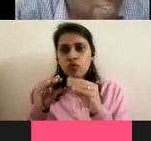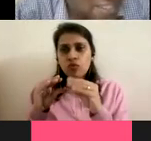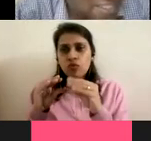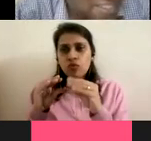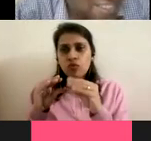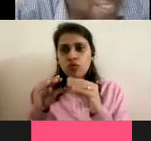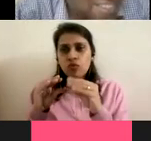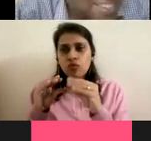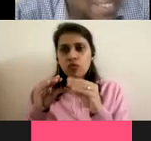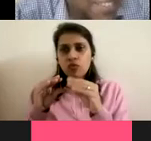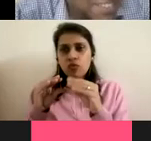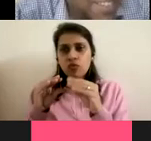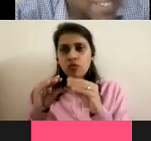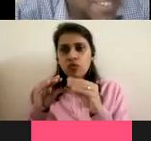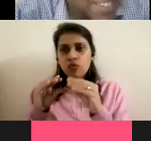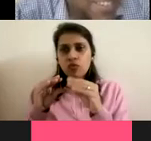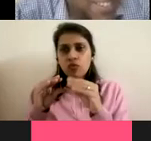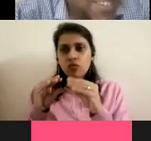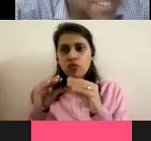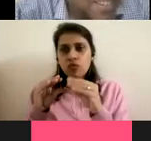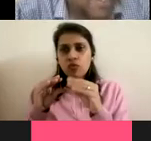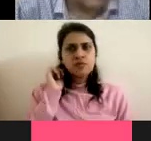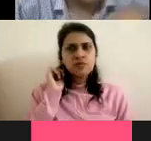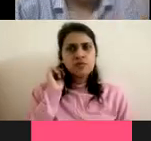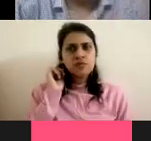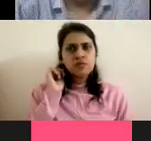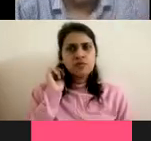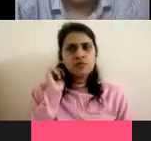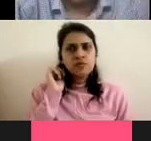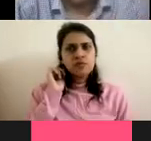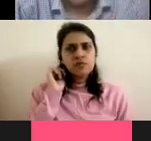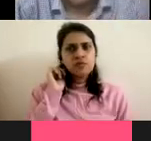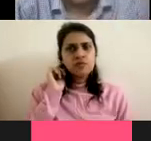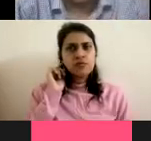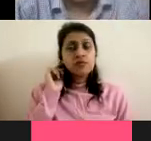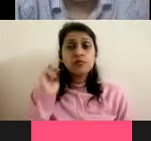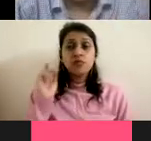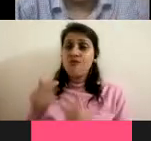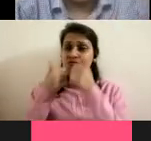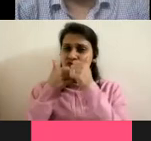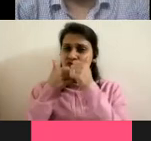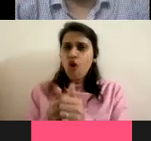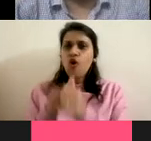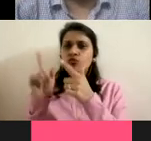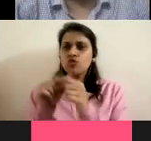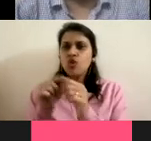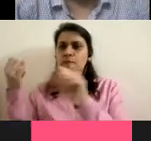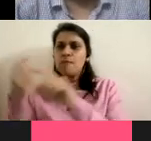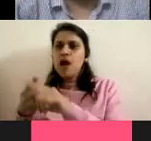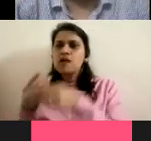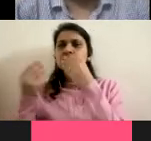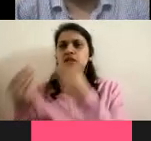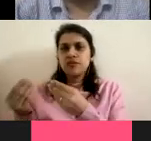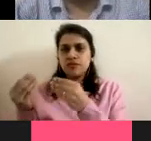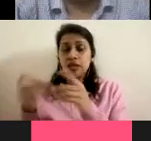I think no. That you are saying that we have to give them only that kind of job. Yes, if I'm a company